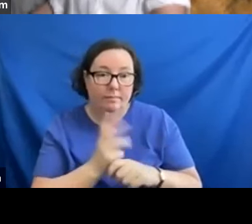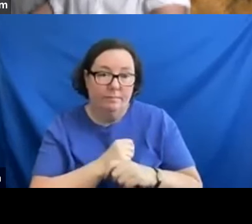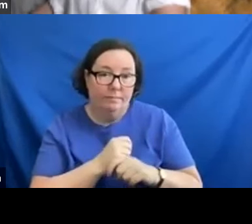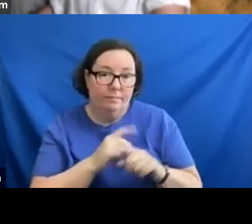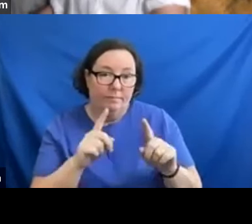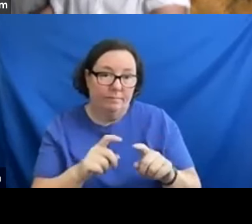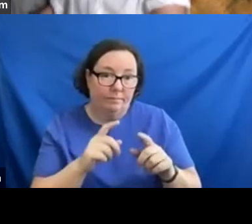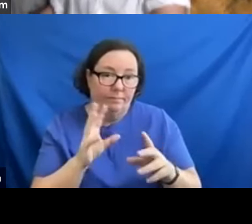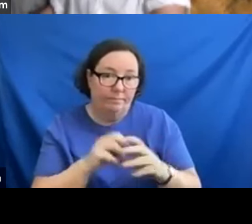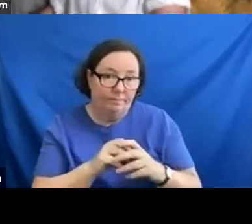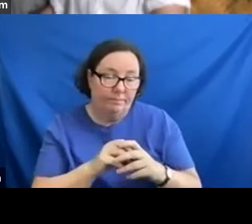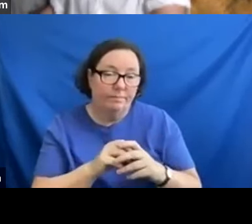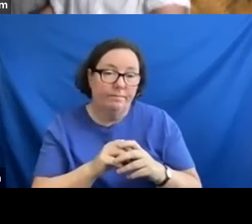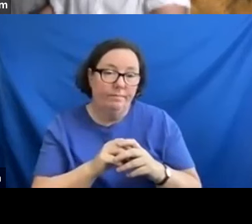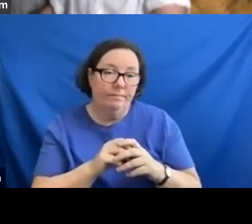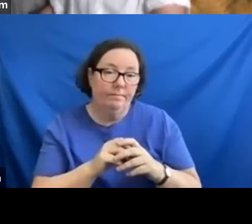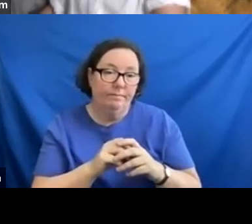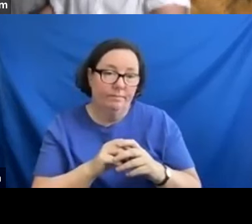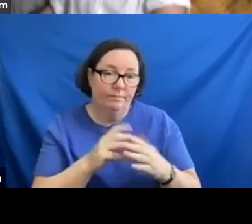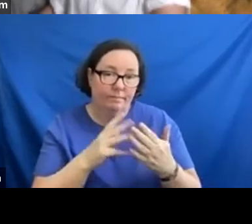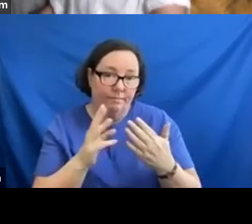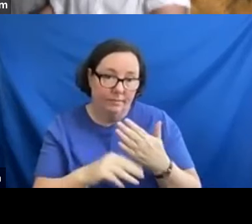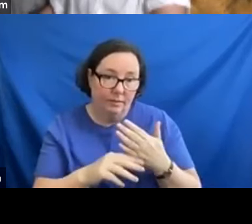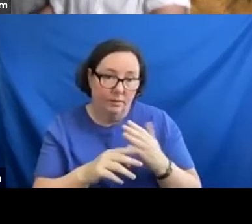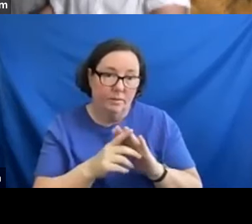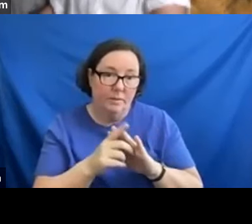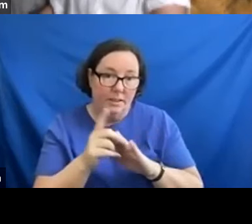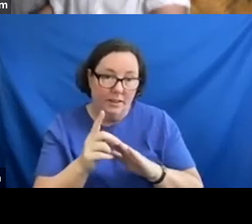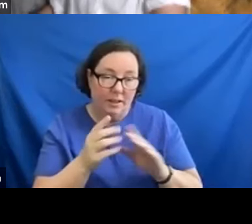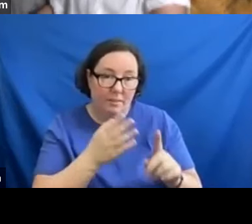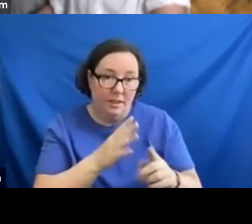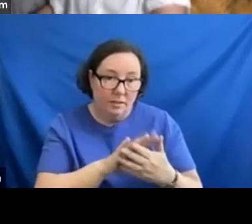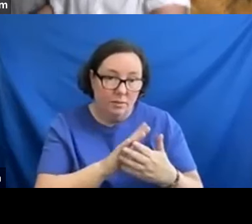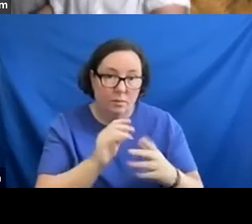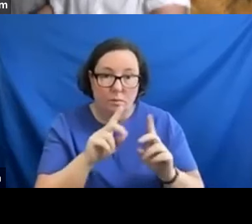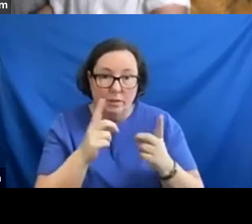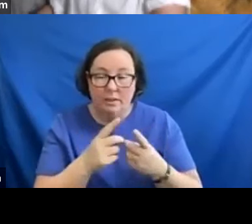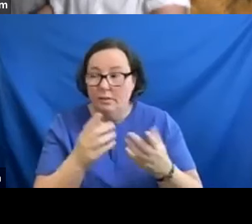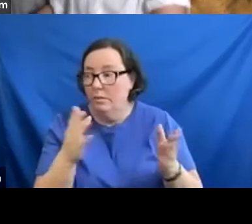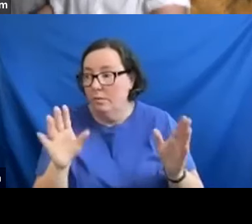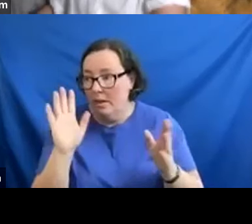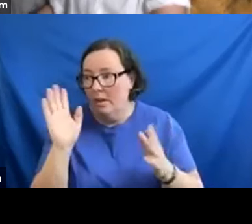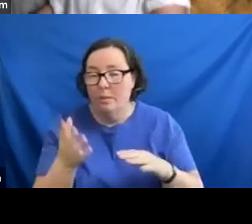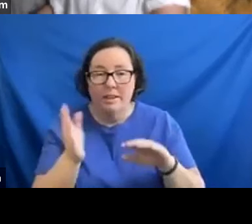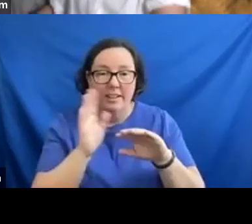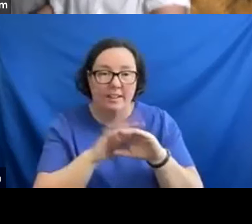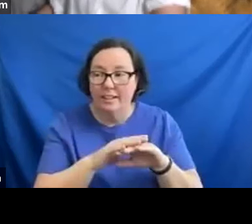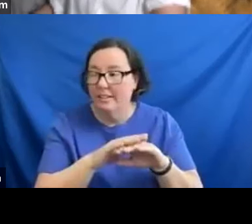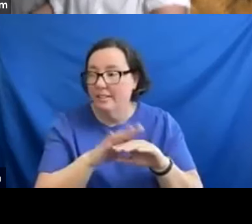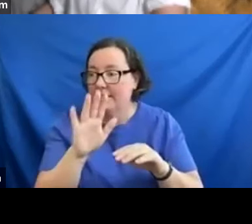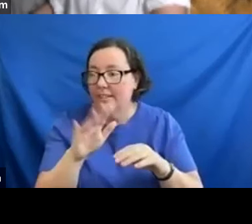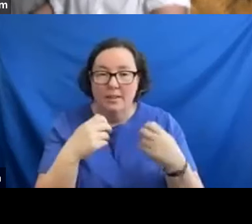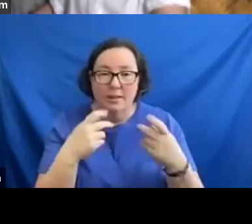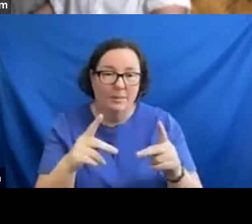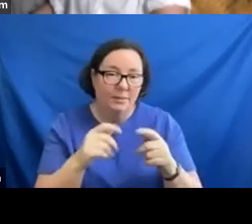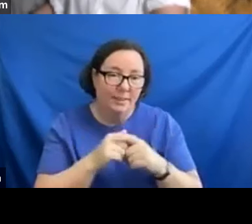to participate in a program developed at the school or by the district that will enhance that student's